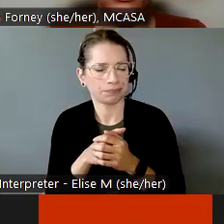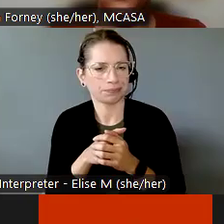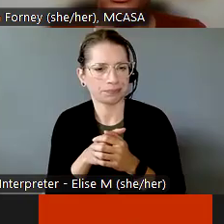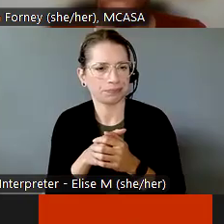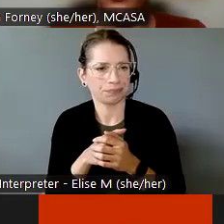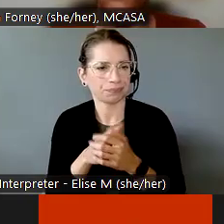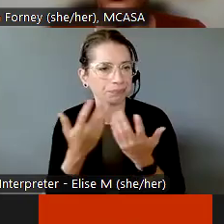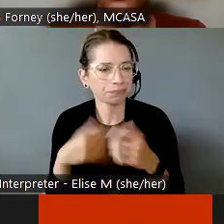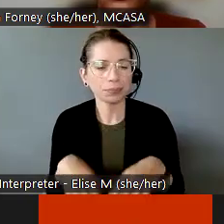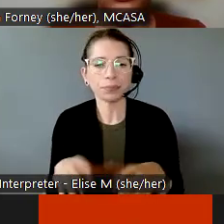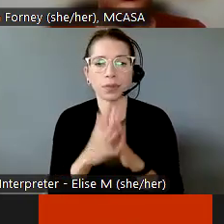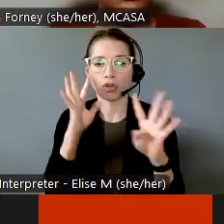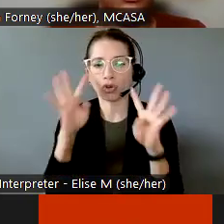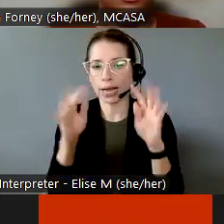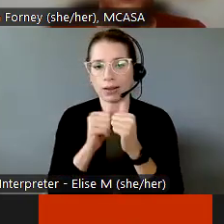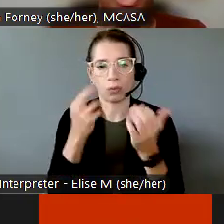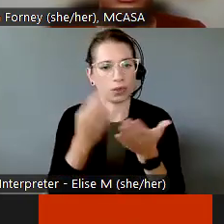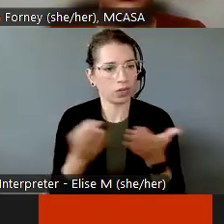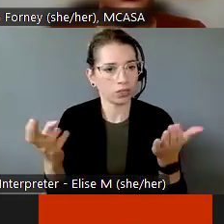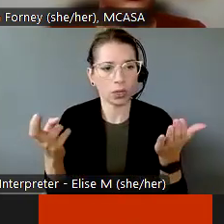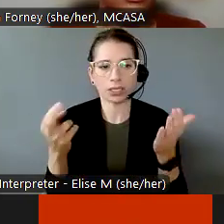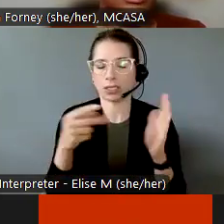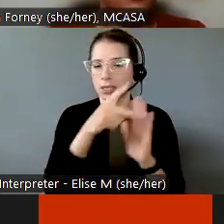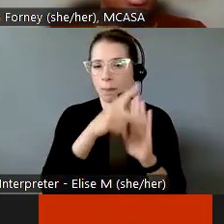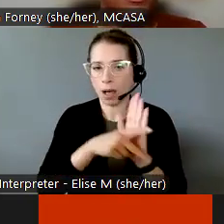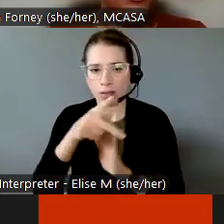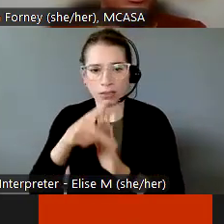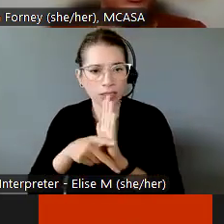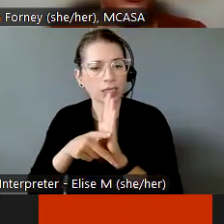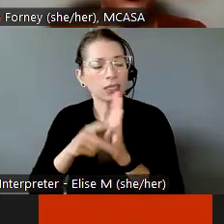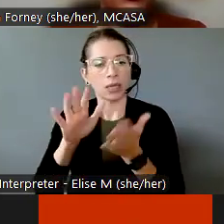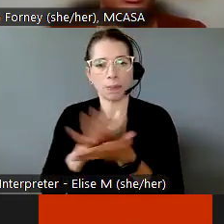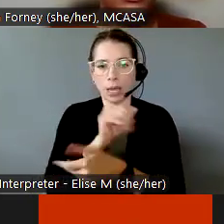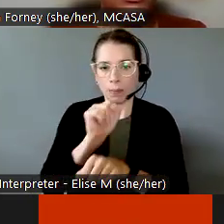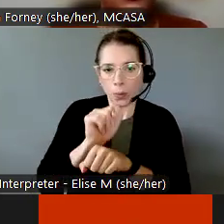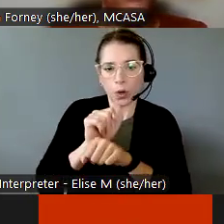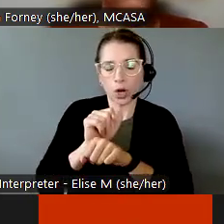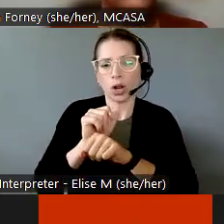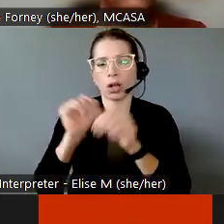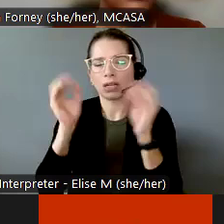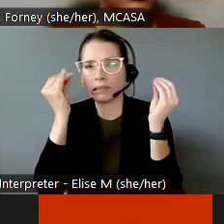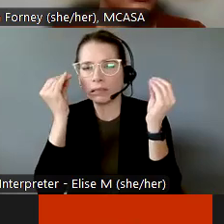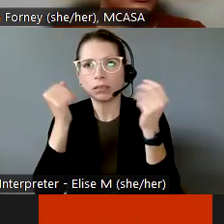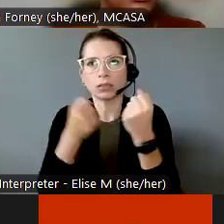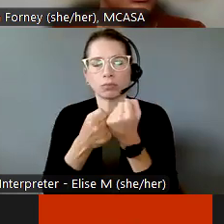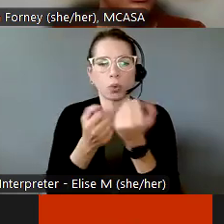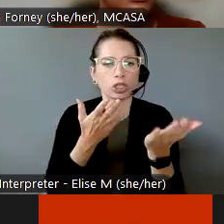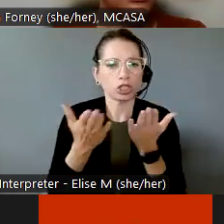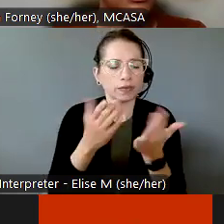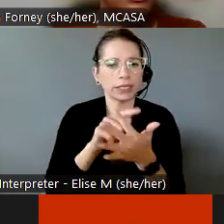We got to get creative with our resources and our policies and our paperwork and our support